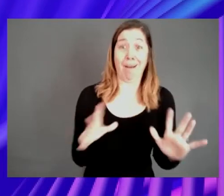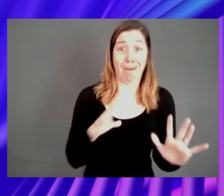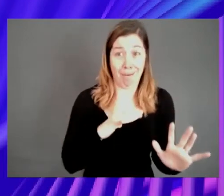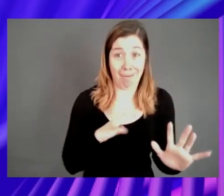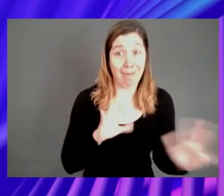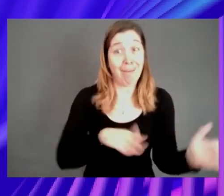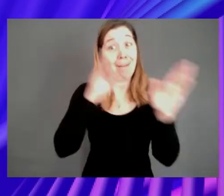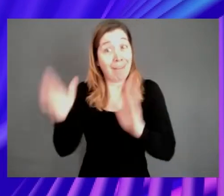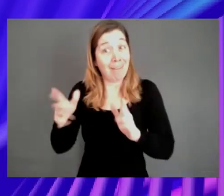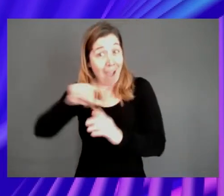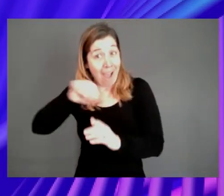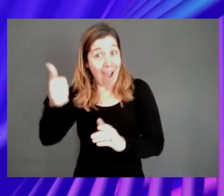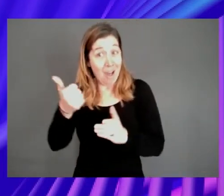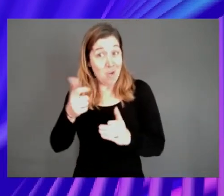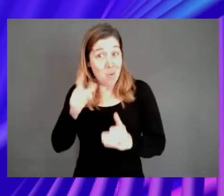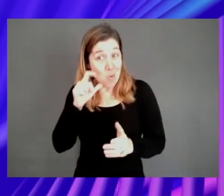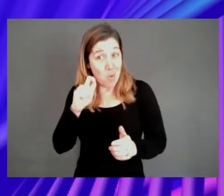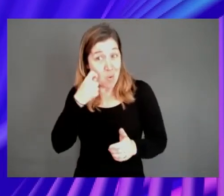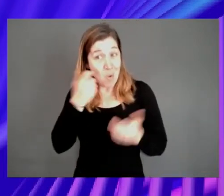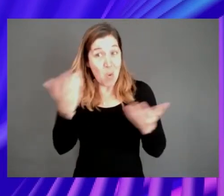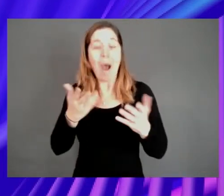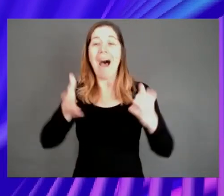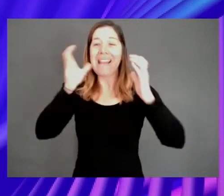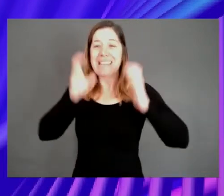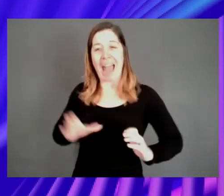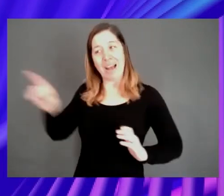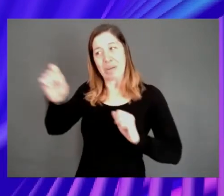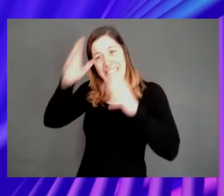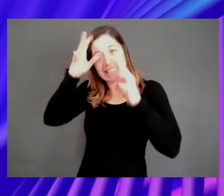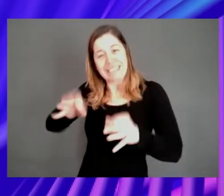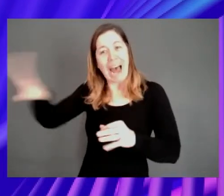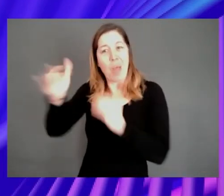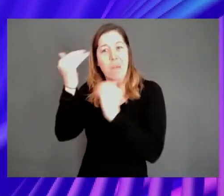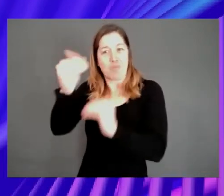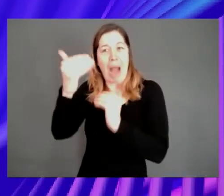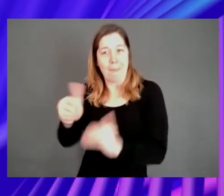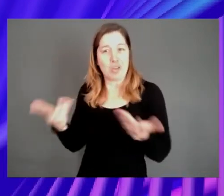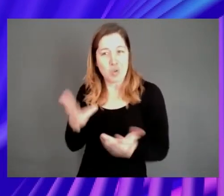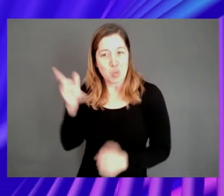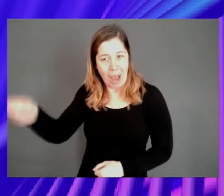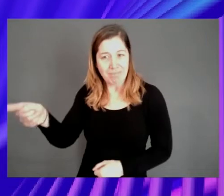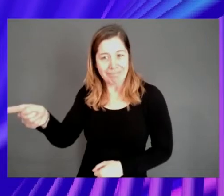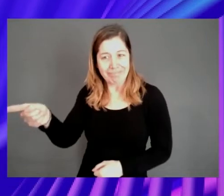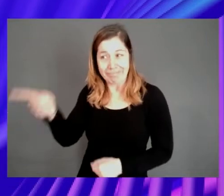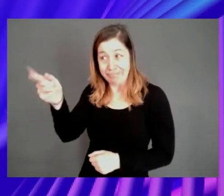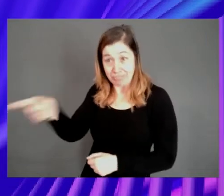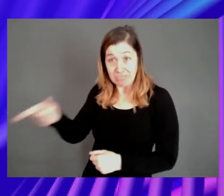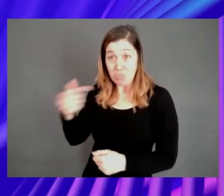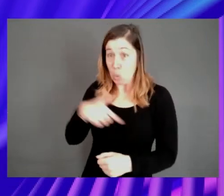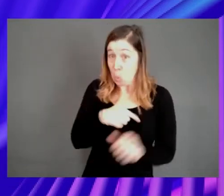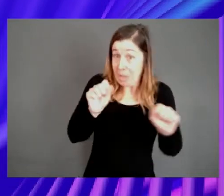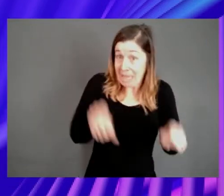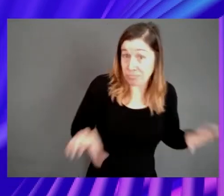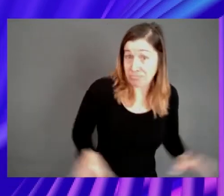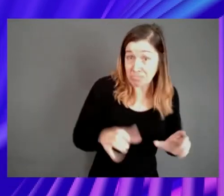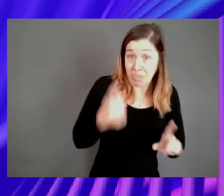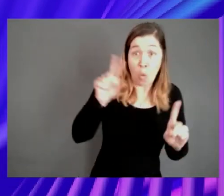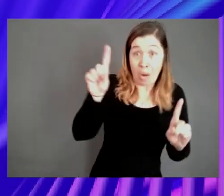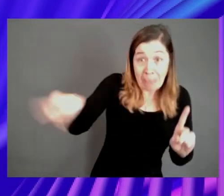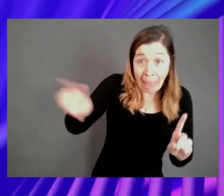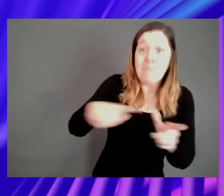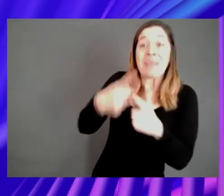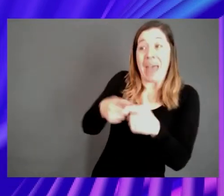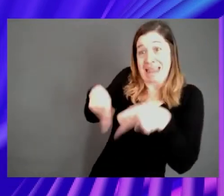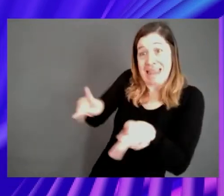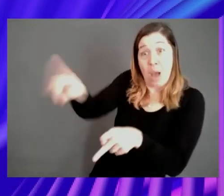own, you know, individual guardrails as well, right? So we'll do all of that undifferentiated heavy lifting, and then we allow you to bring in all that stuff